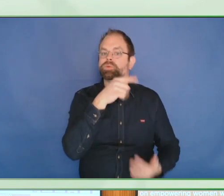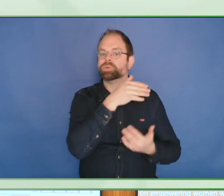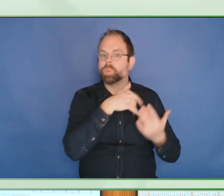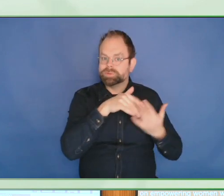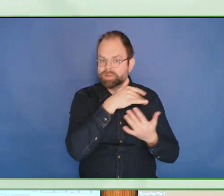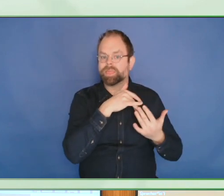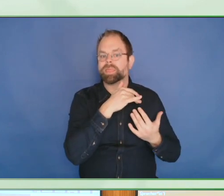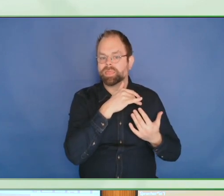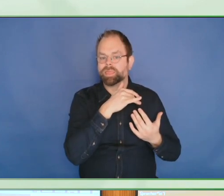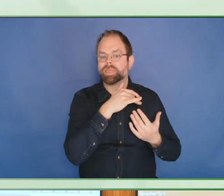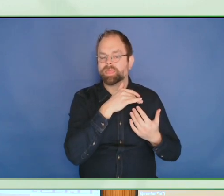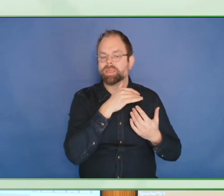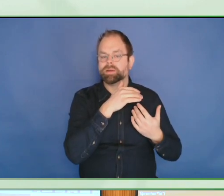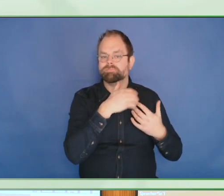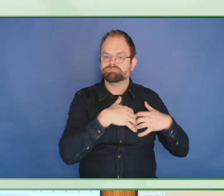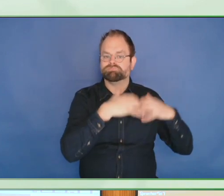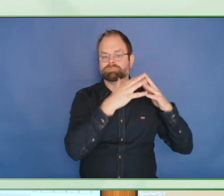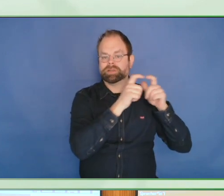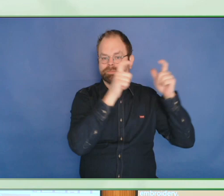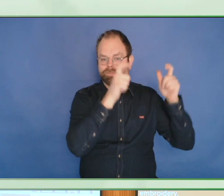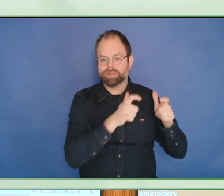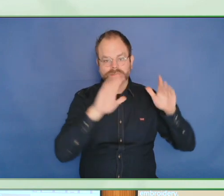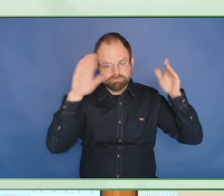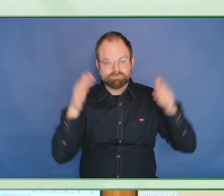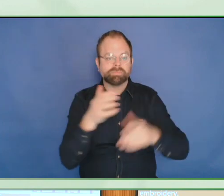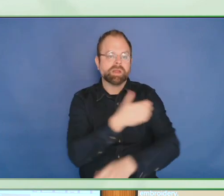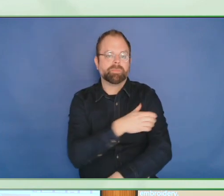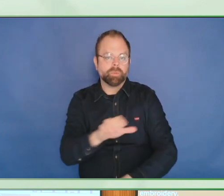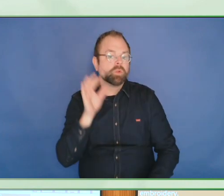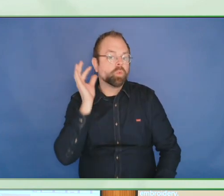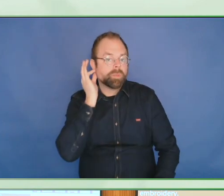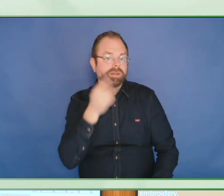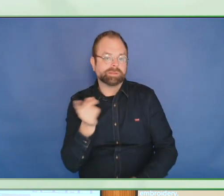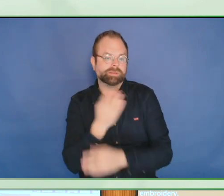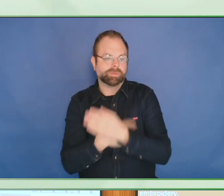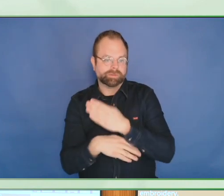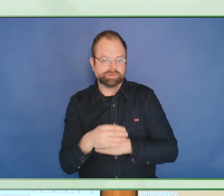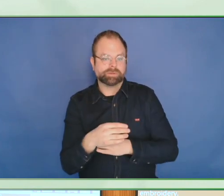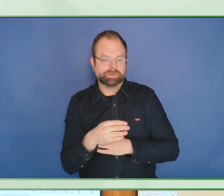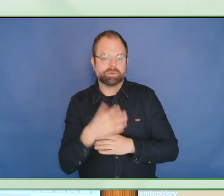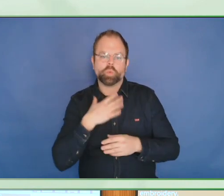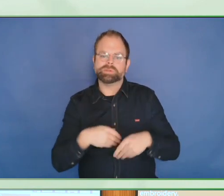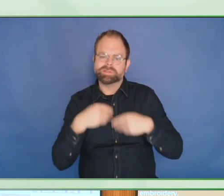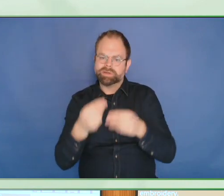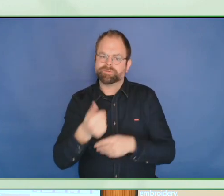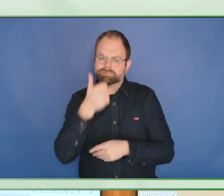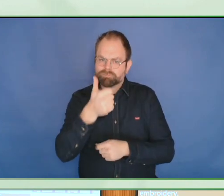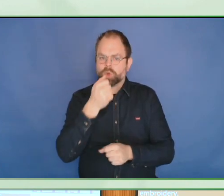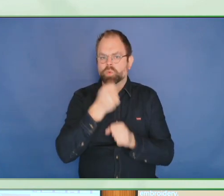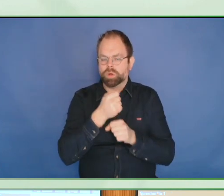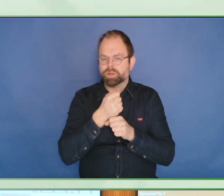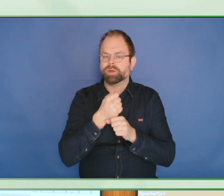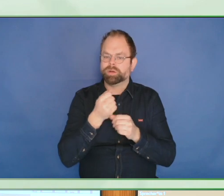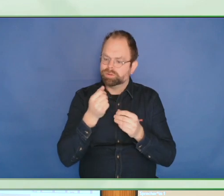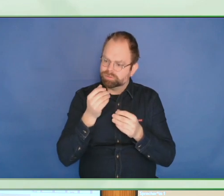embroidery. ALNOUR promotes economic self-sufficiency, focuses on dignity and social inclusion